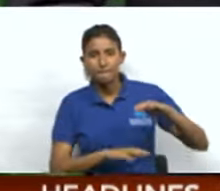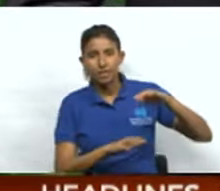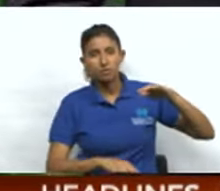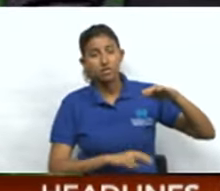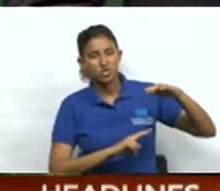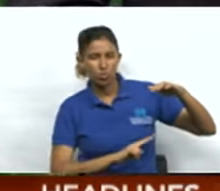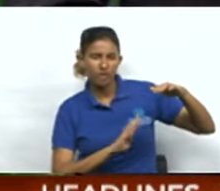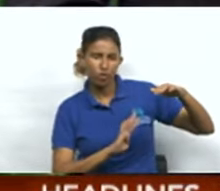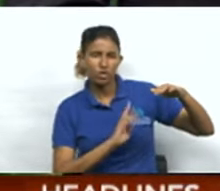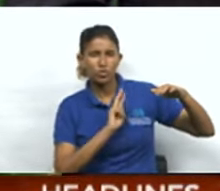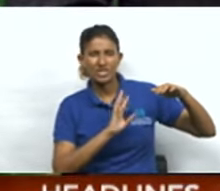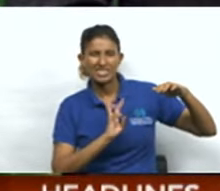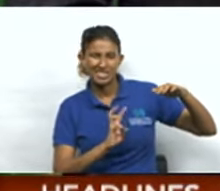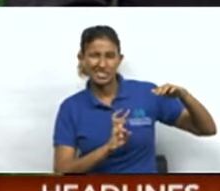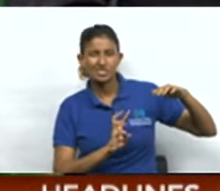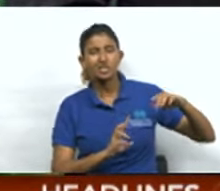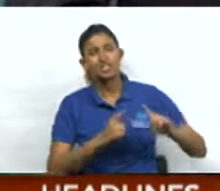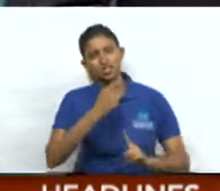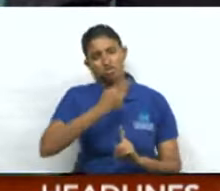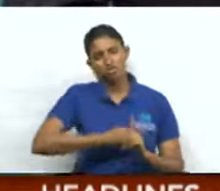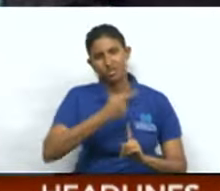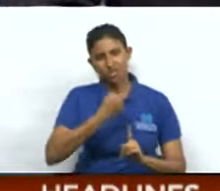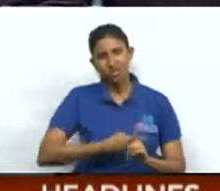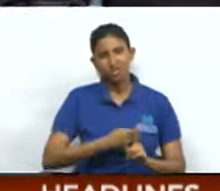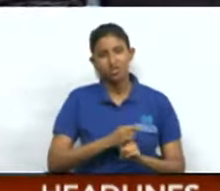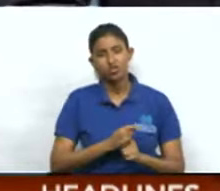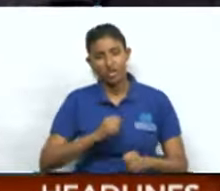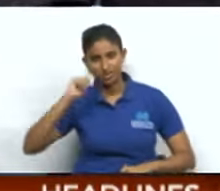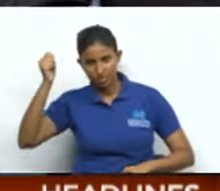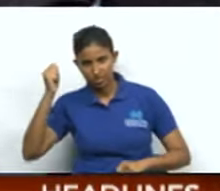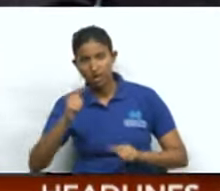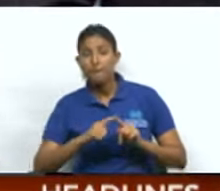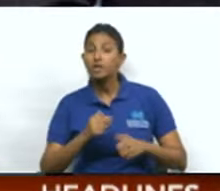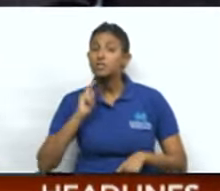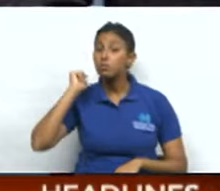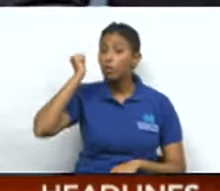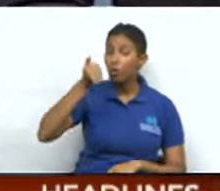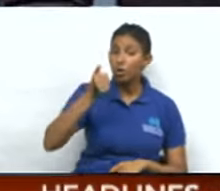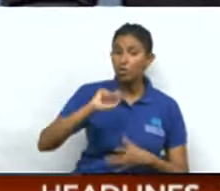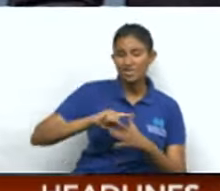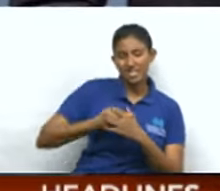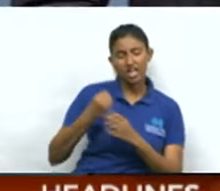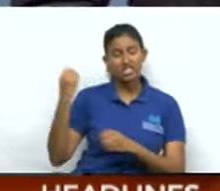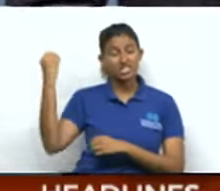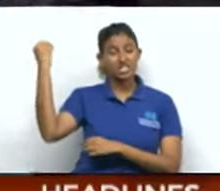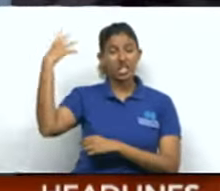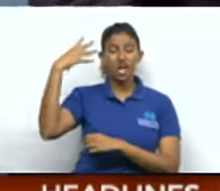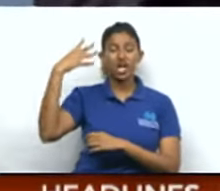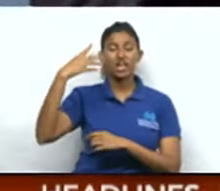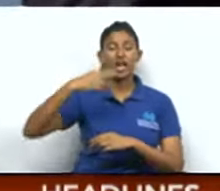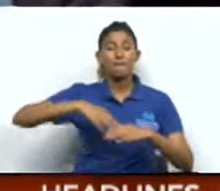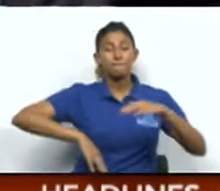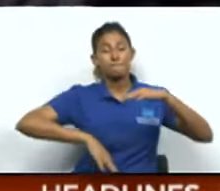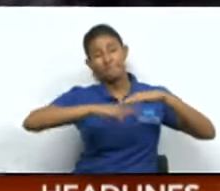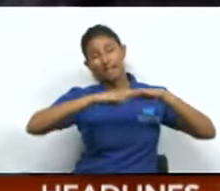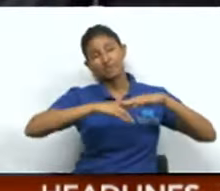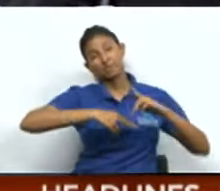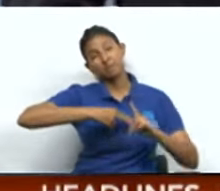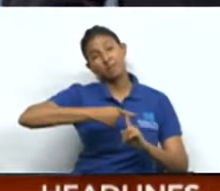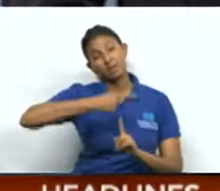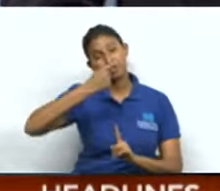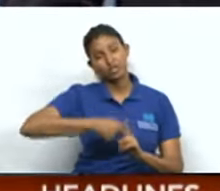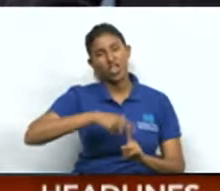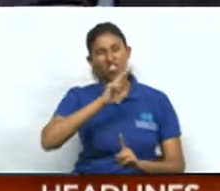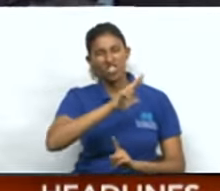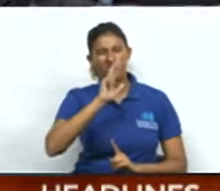and 26 degrees across the country for tomorrow, starting off with some sunshine and that maximum high temperature getting up to around 33